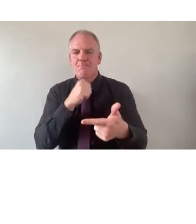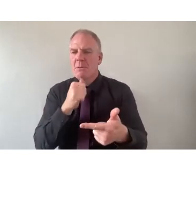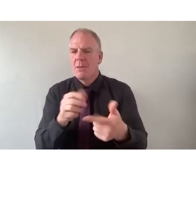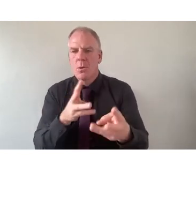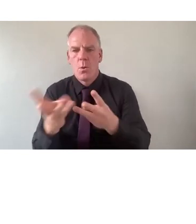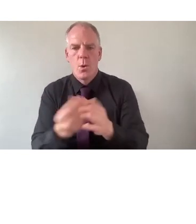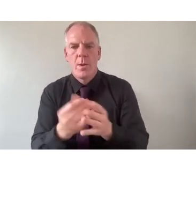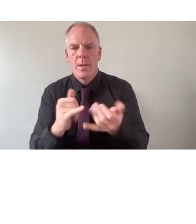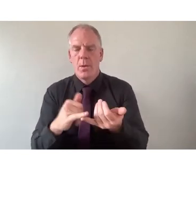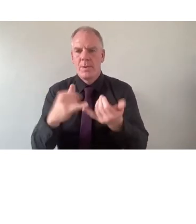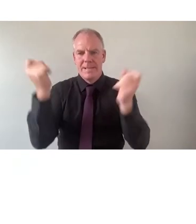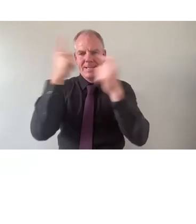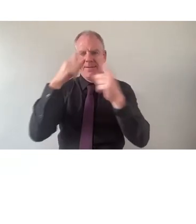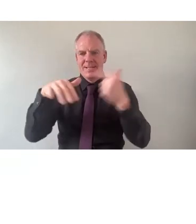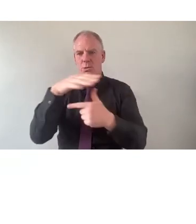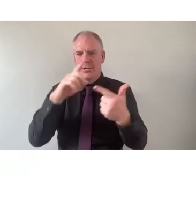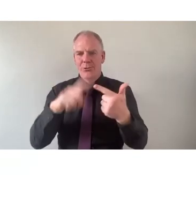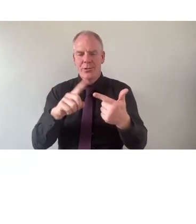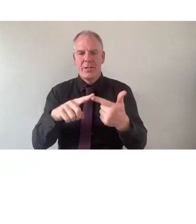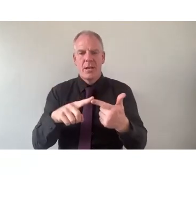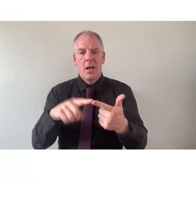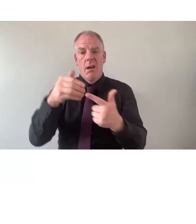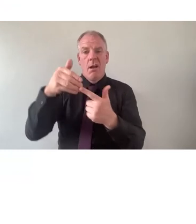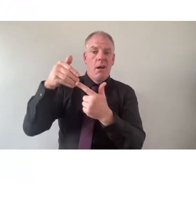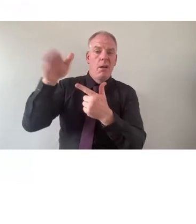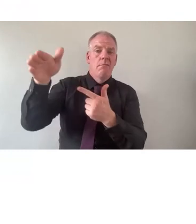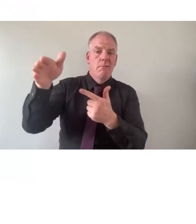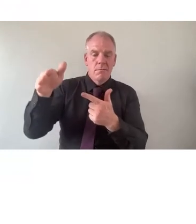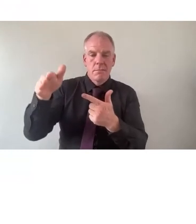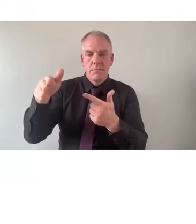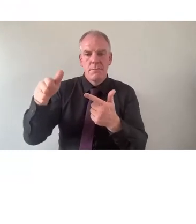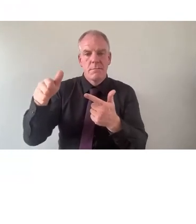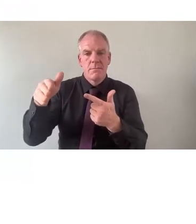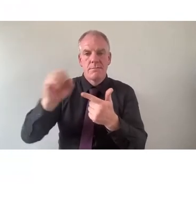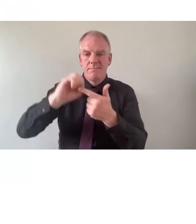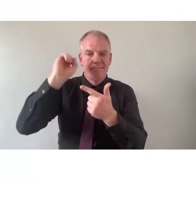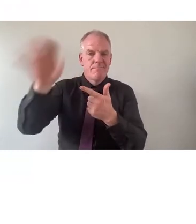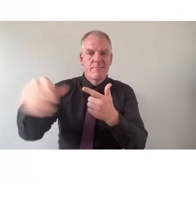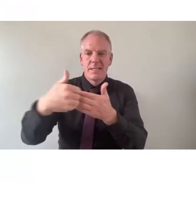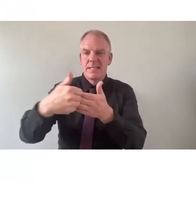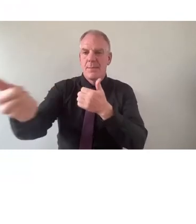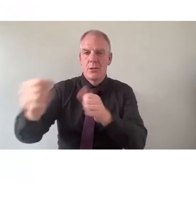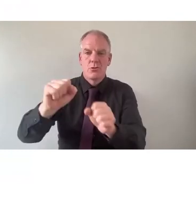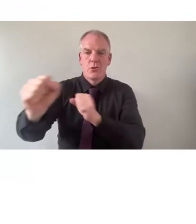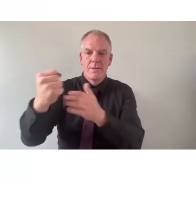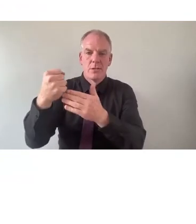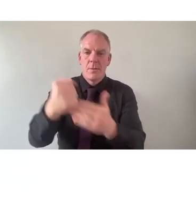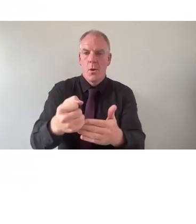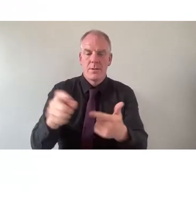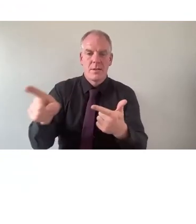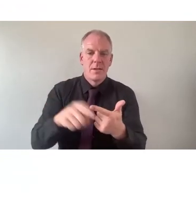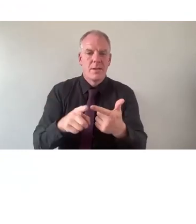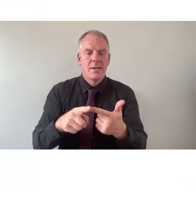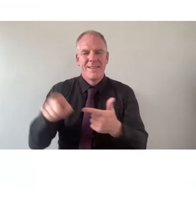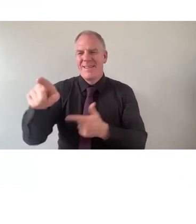difficult cases, and actually send them straight away to more segregated supports. And we believe